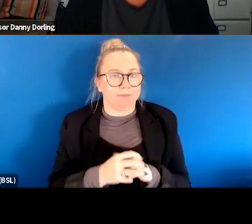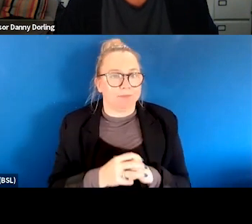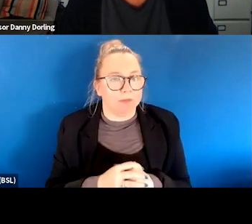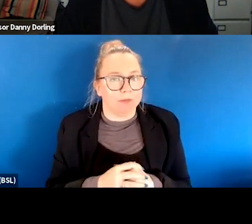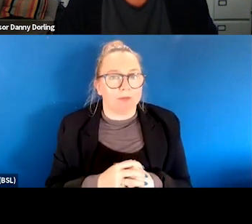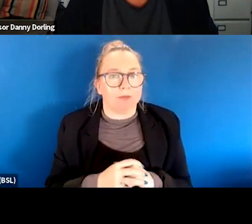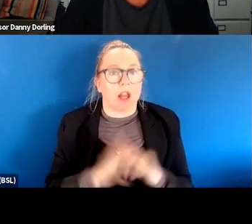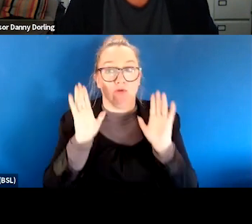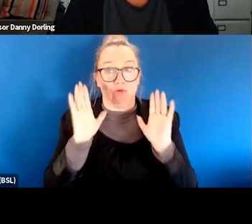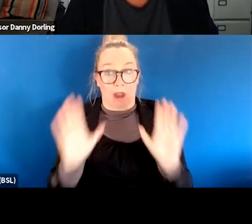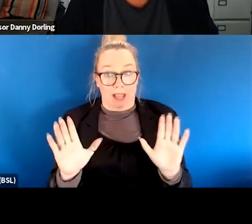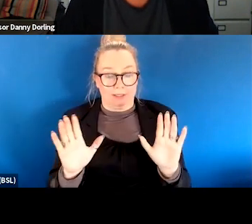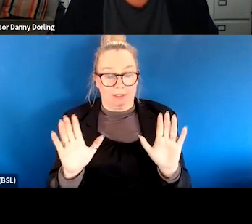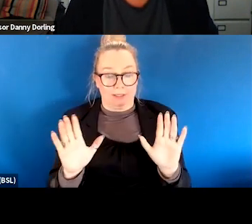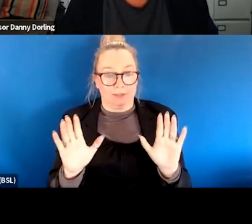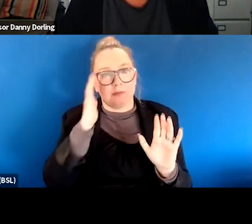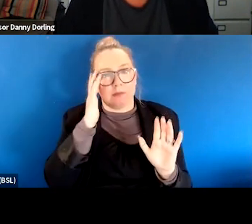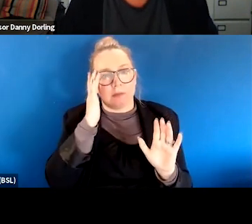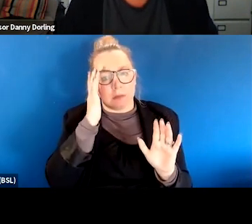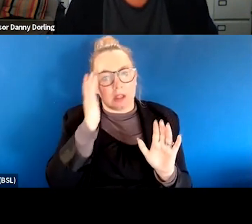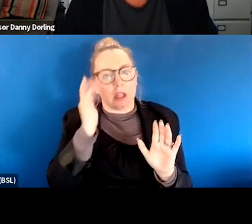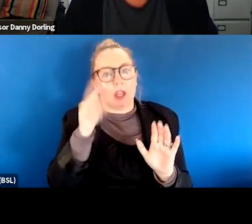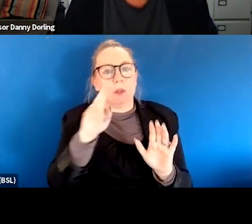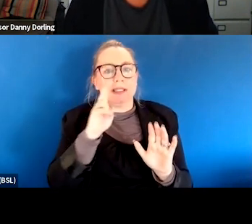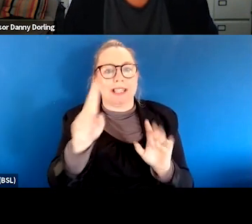So there you see a different set of areas.